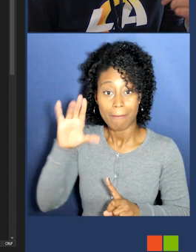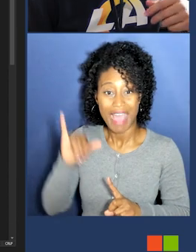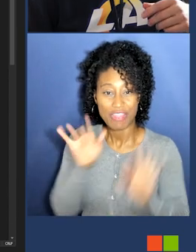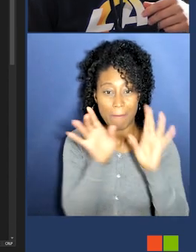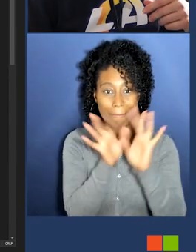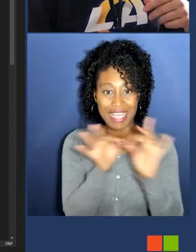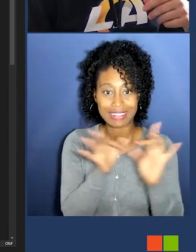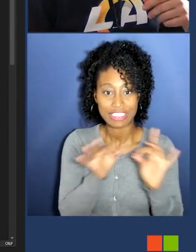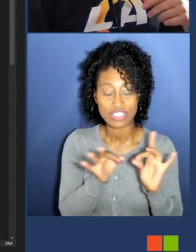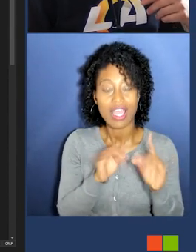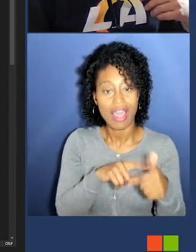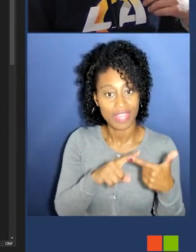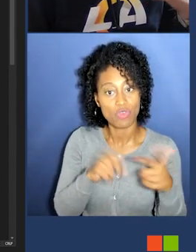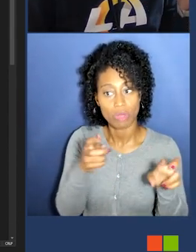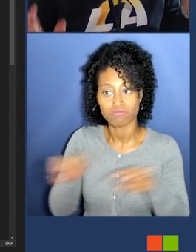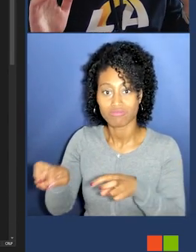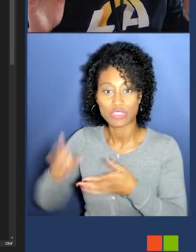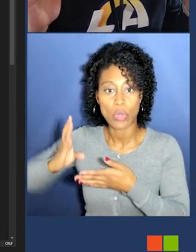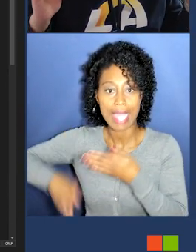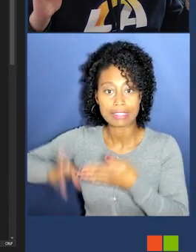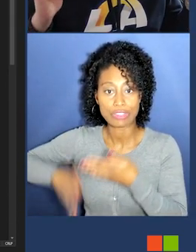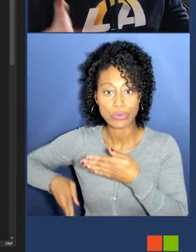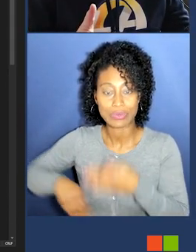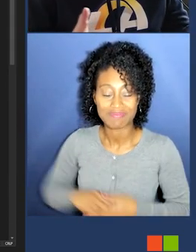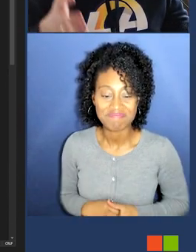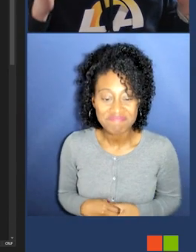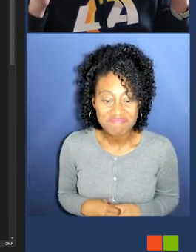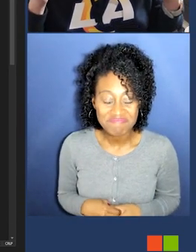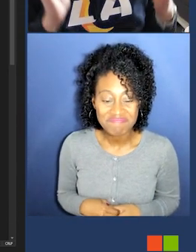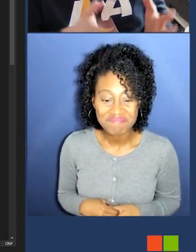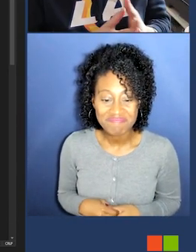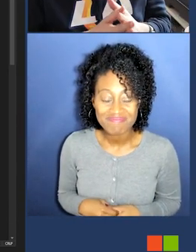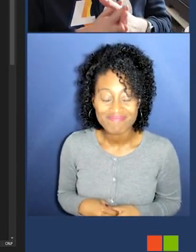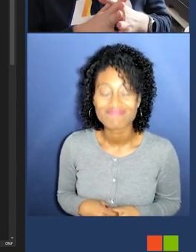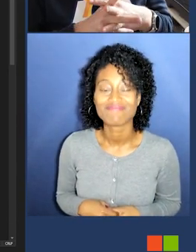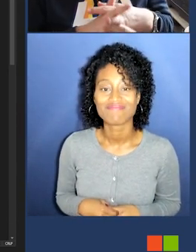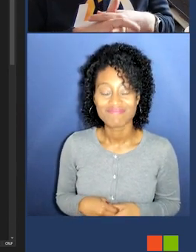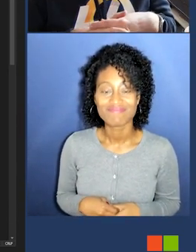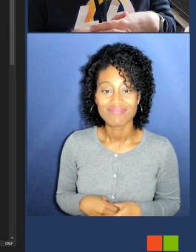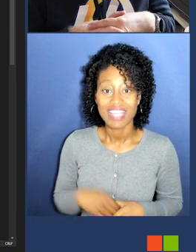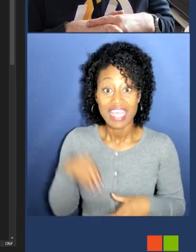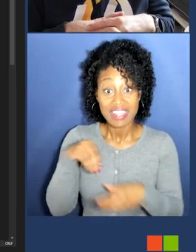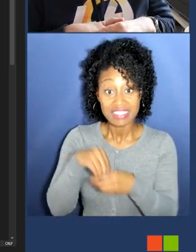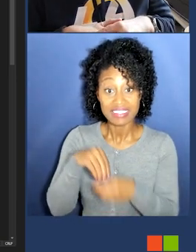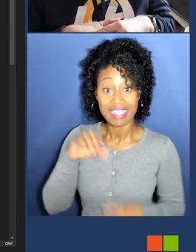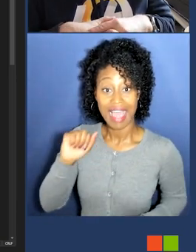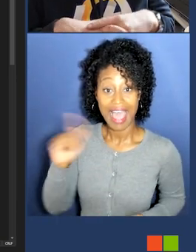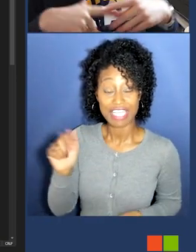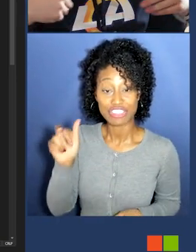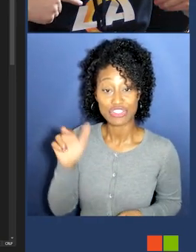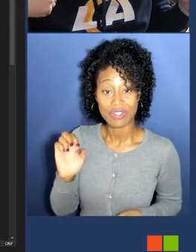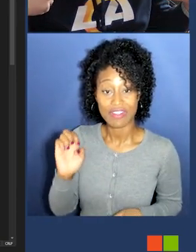executes. This is, as I said, is an Azure function.